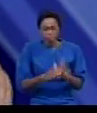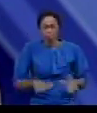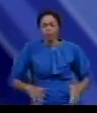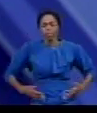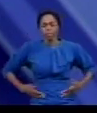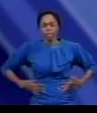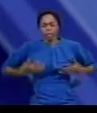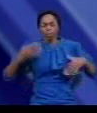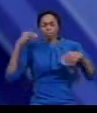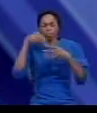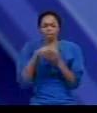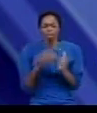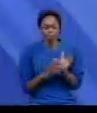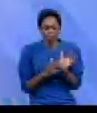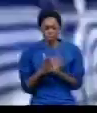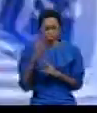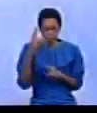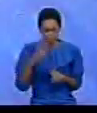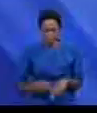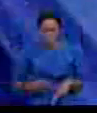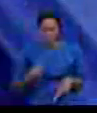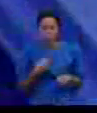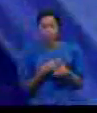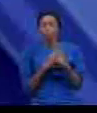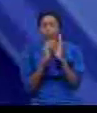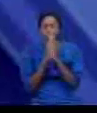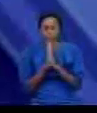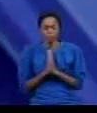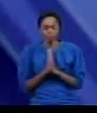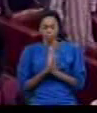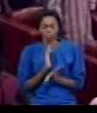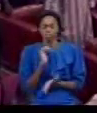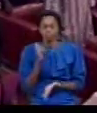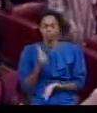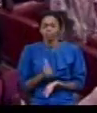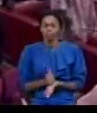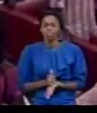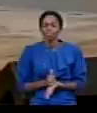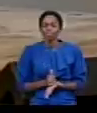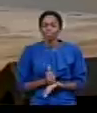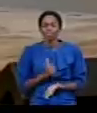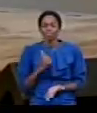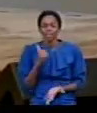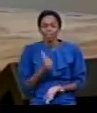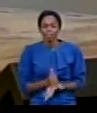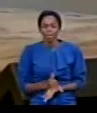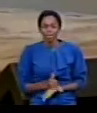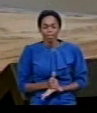In Jesus' name we pray. Amen. Amen.